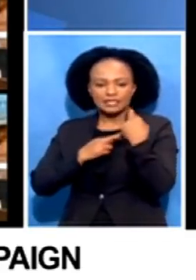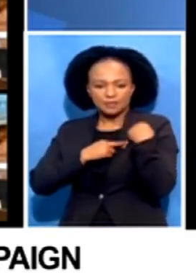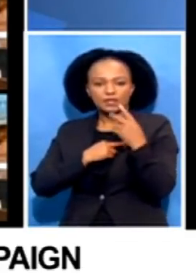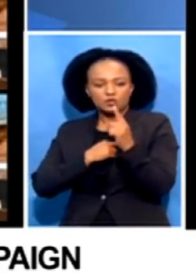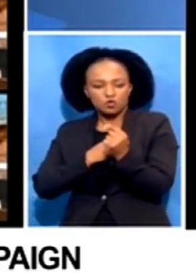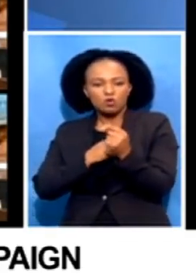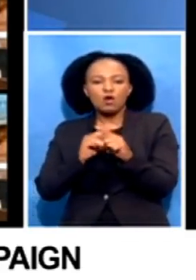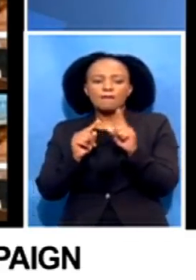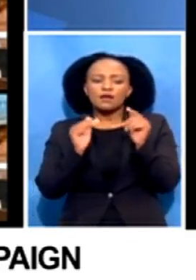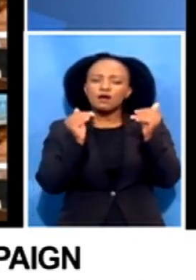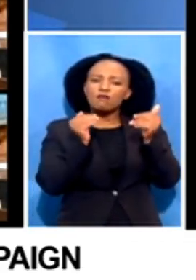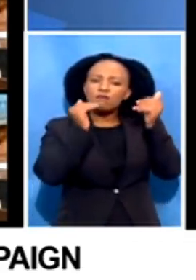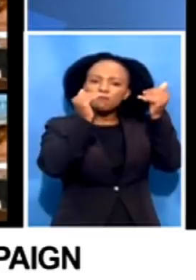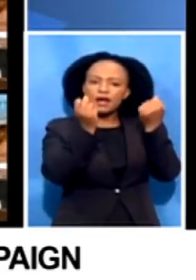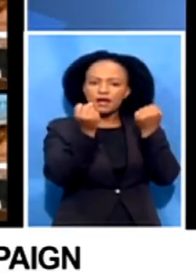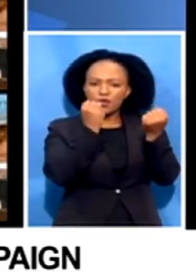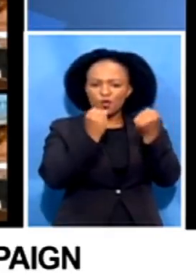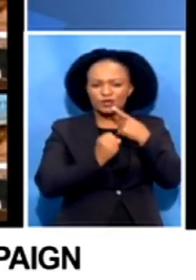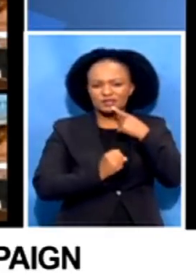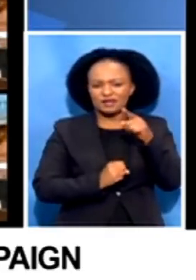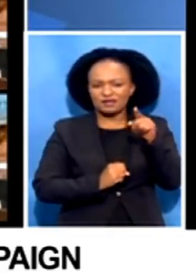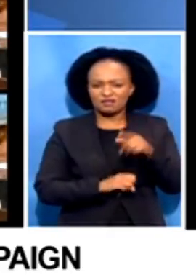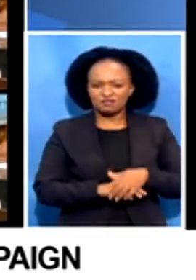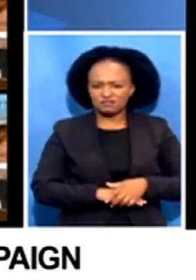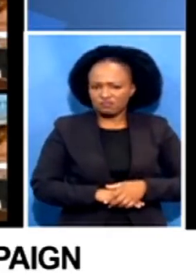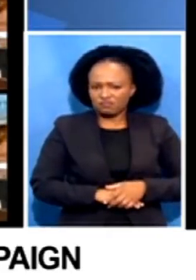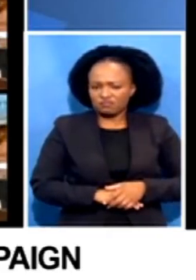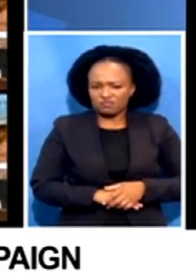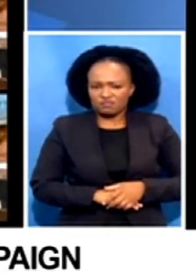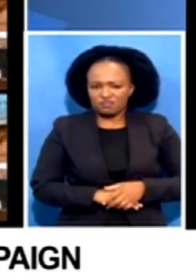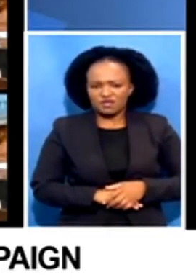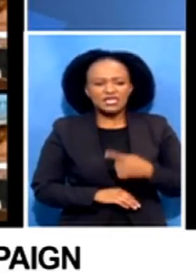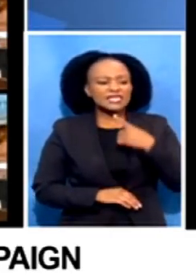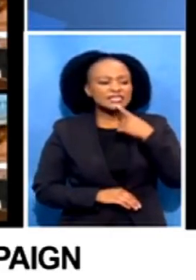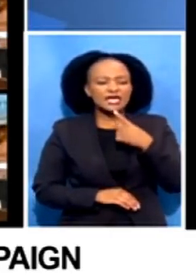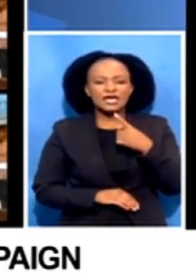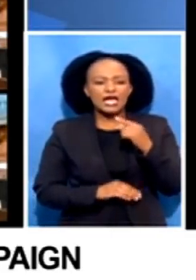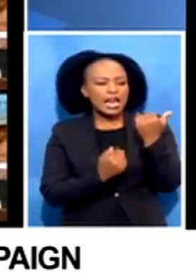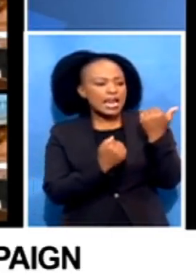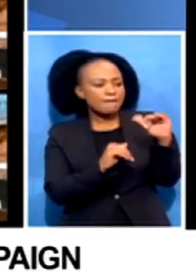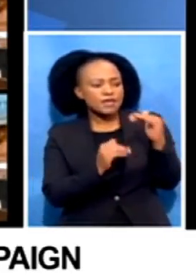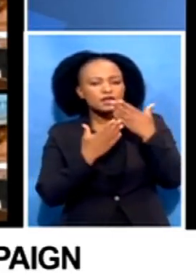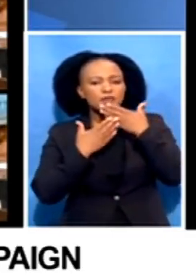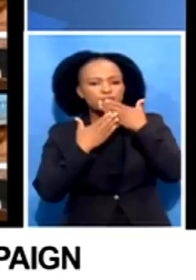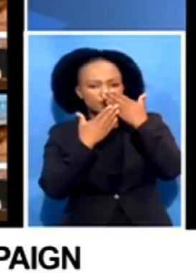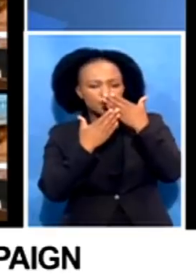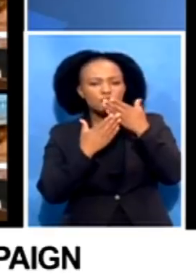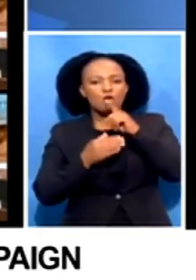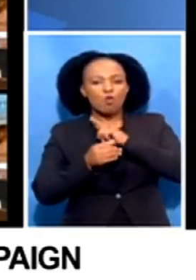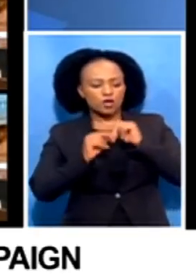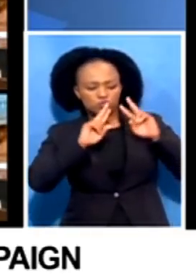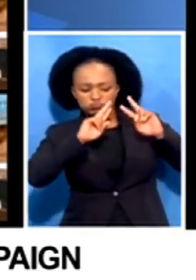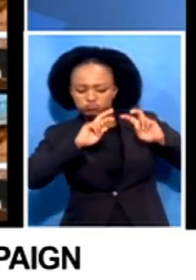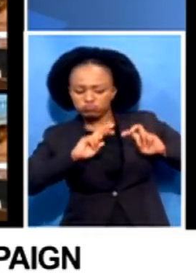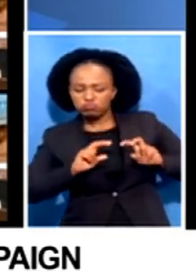there is no jurisdiction to investigate donations to a deputy president who seeks to ascend to